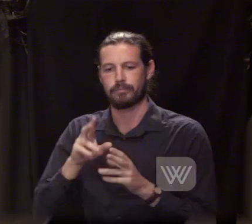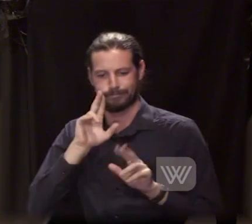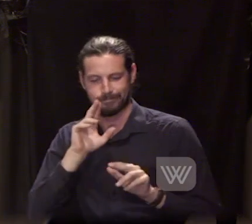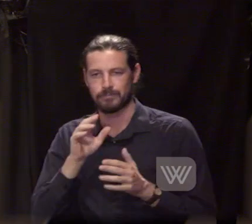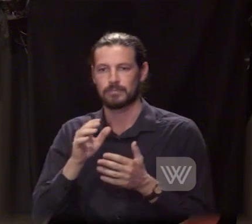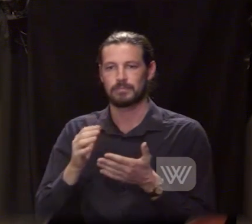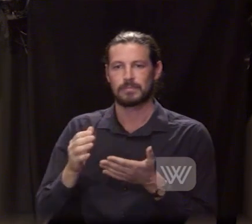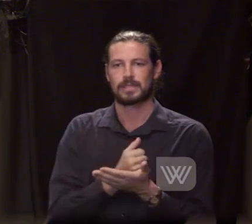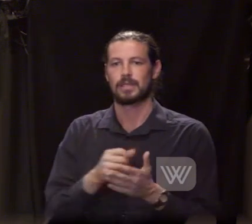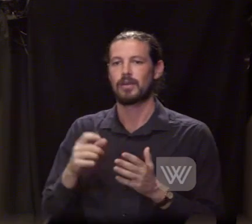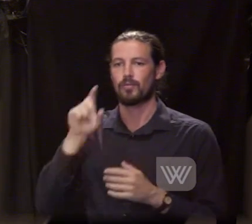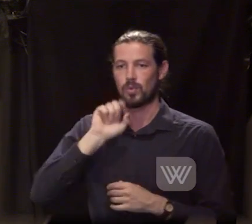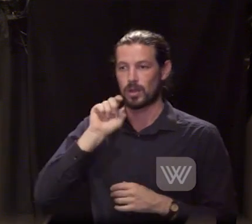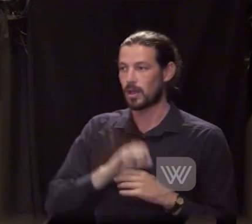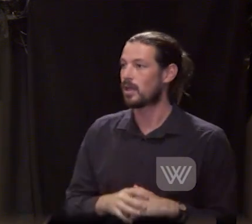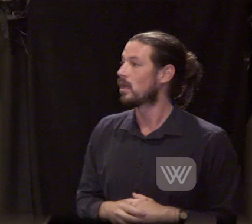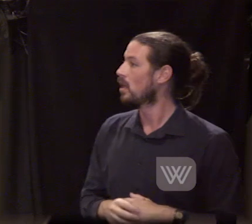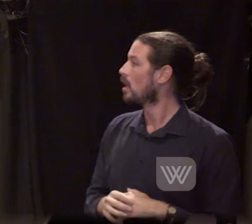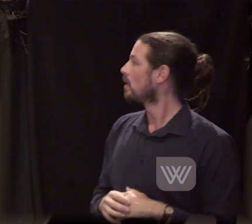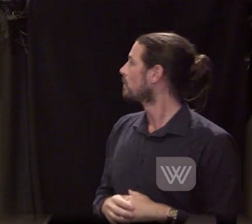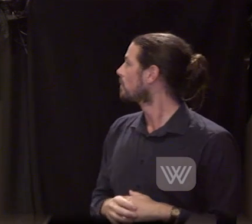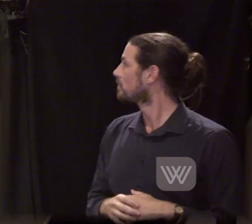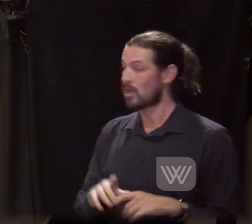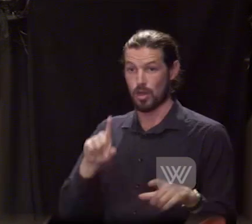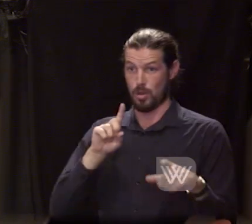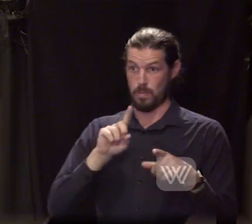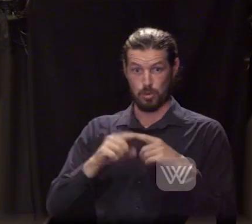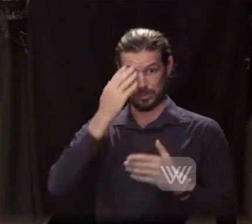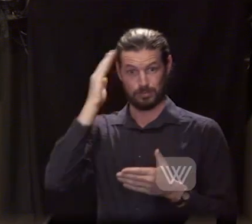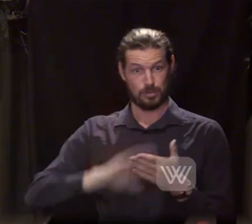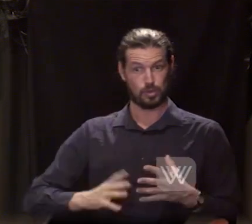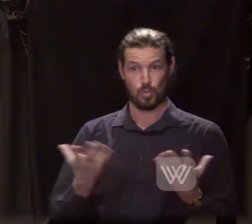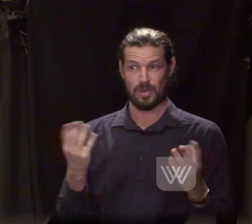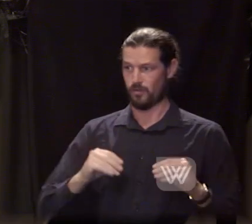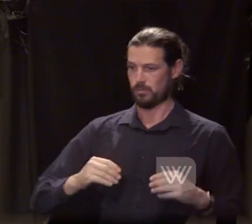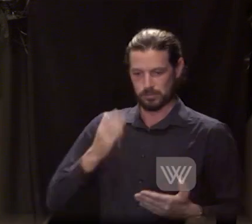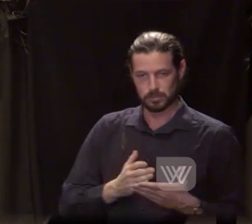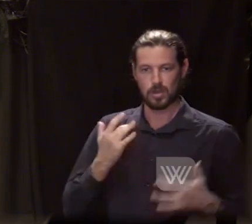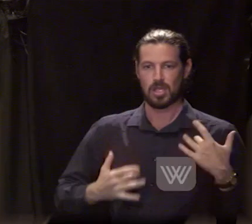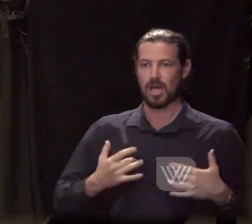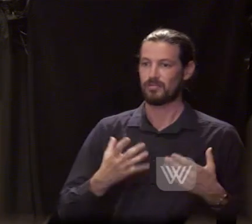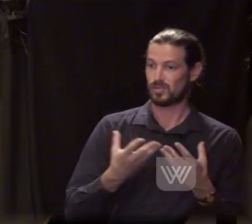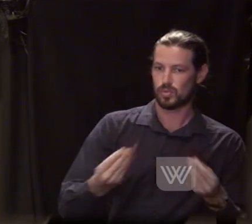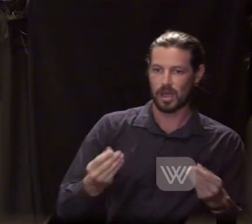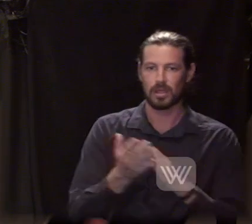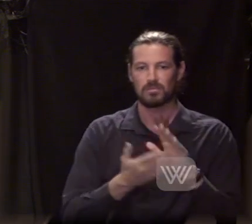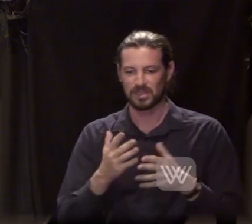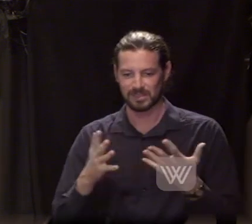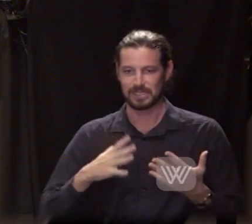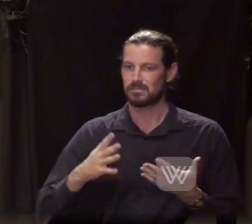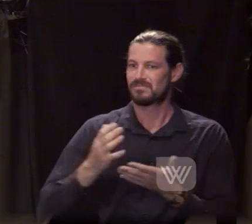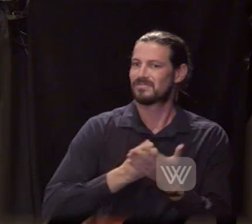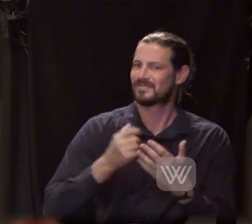the techniques we used was from our life experience of you're in a drought, so you conserve less water, or you conserve more water and you use less. And the